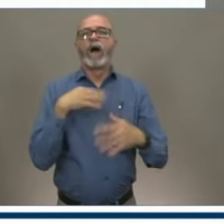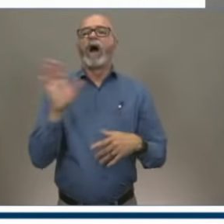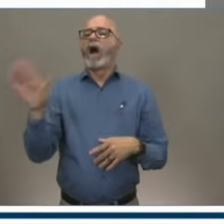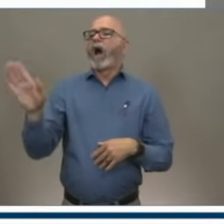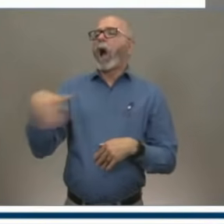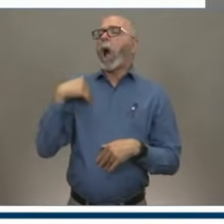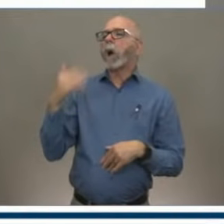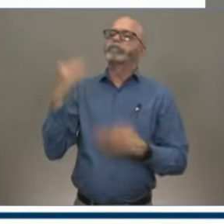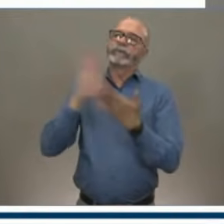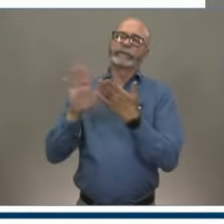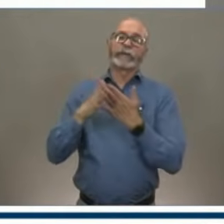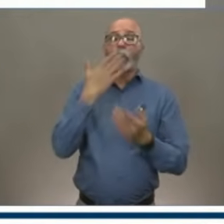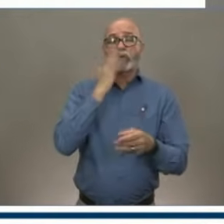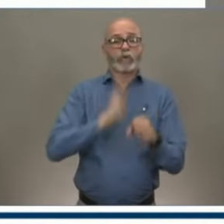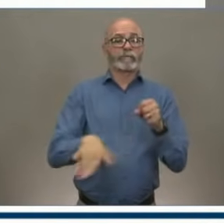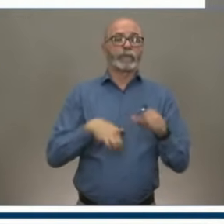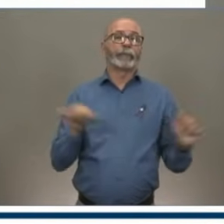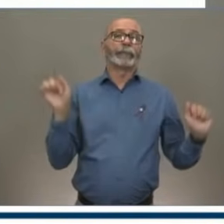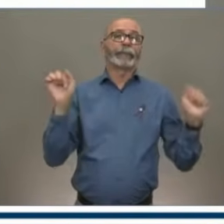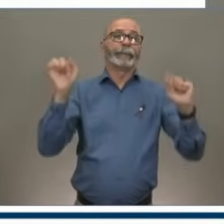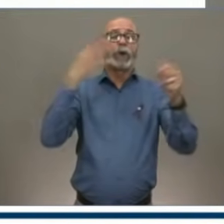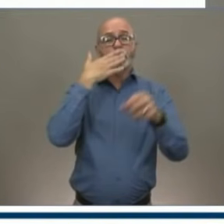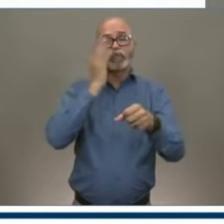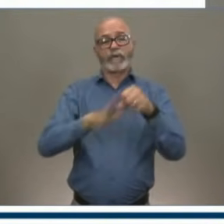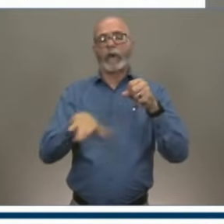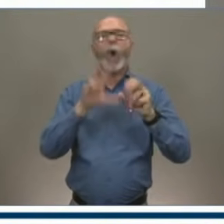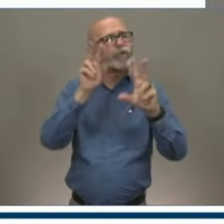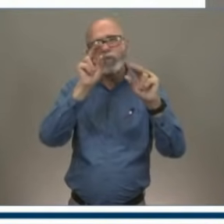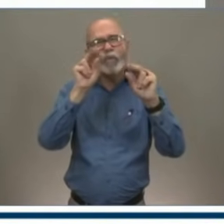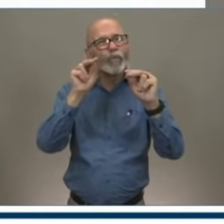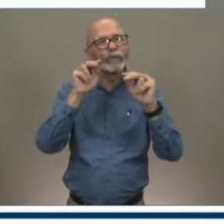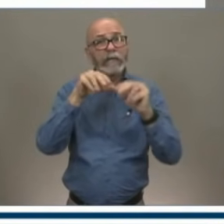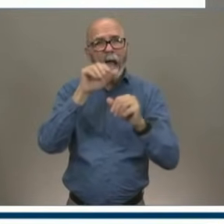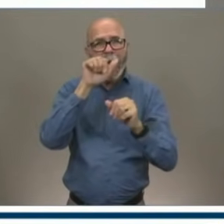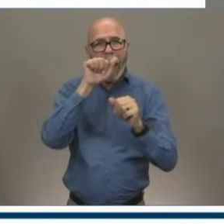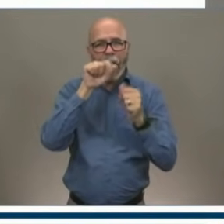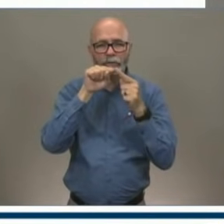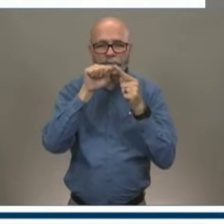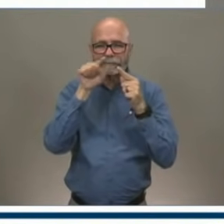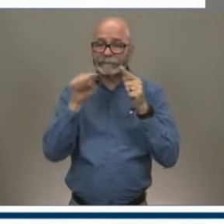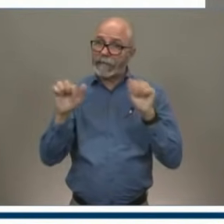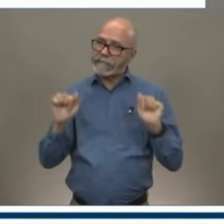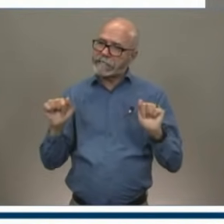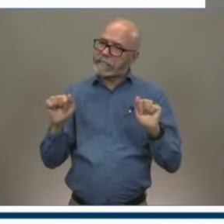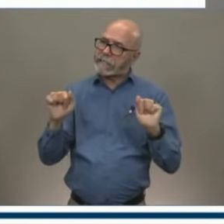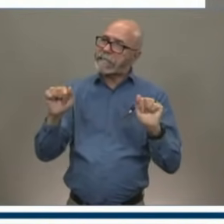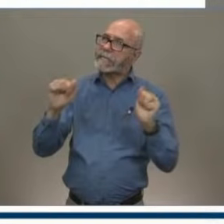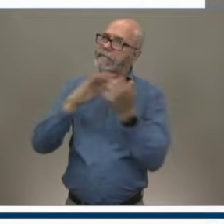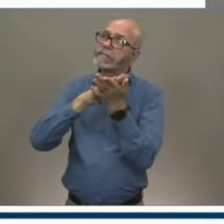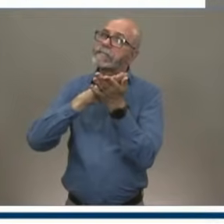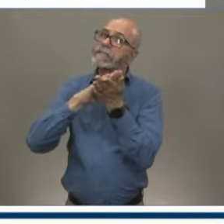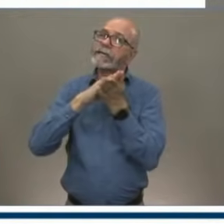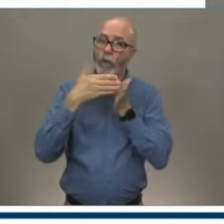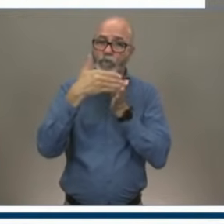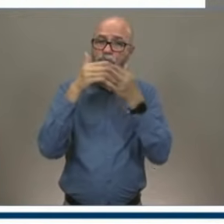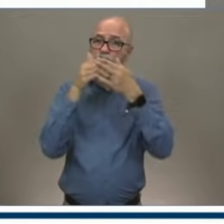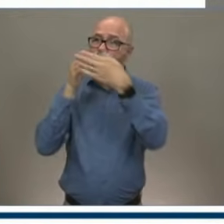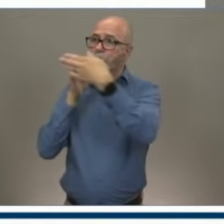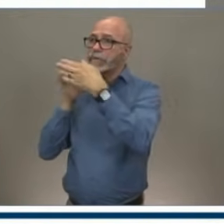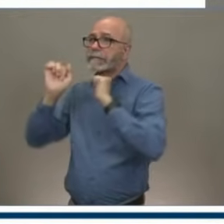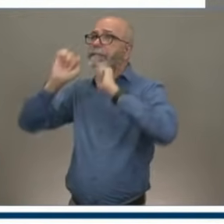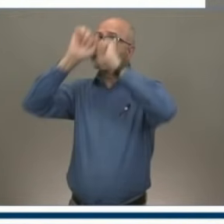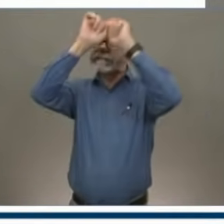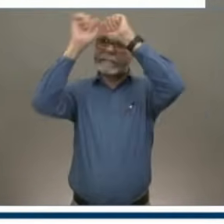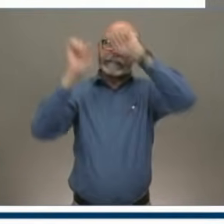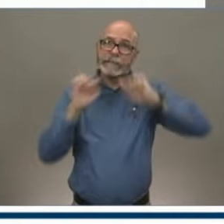use when we're using in response to a case and before we reopen the school. It's just